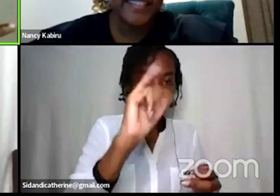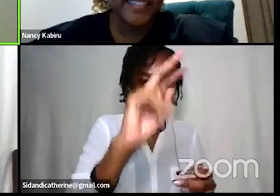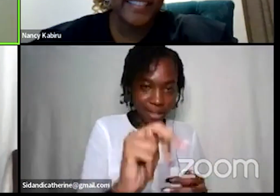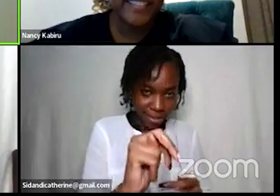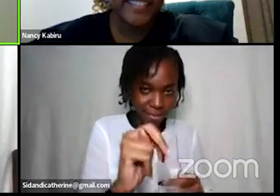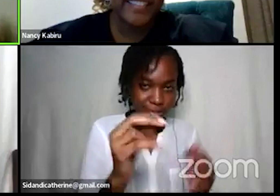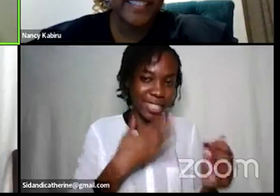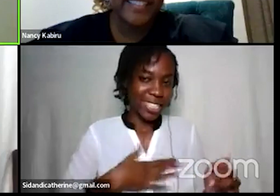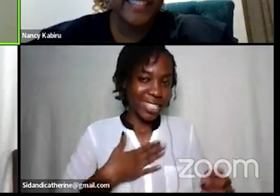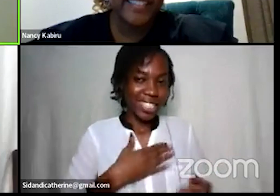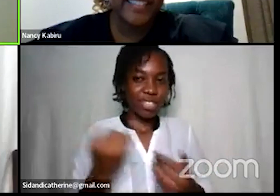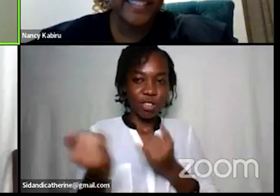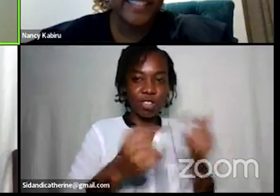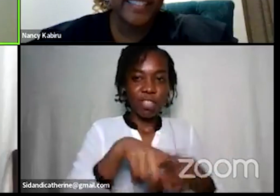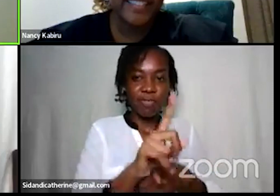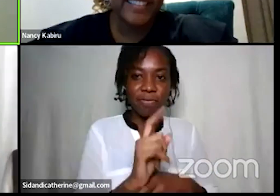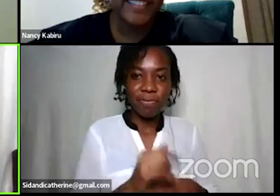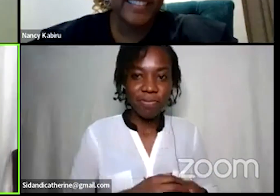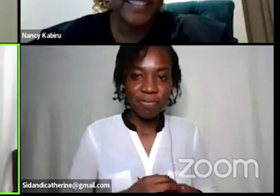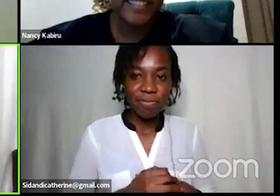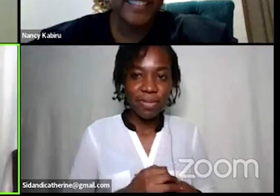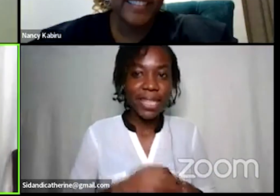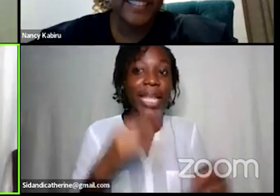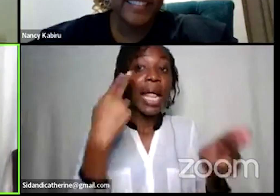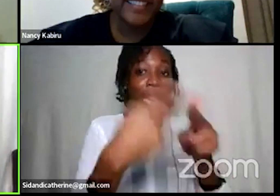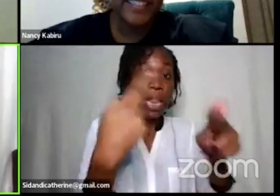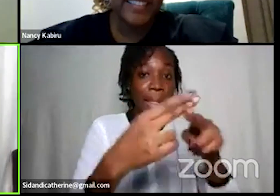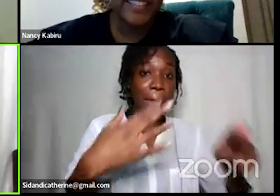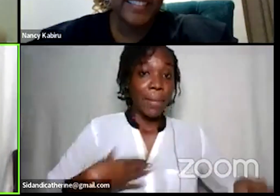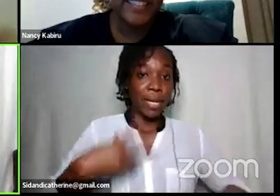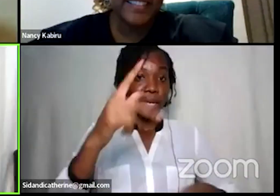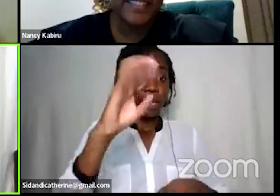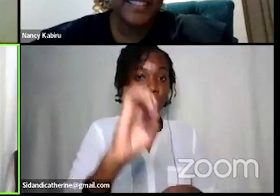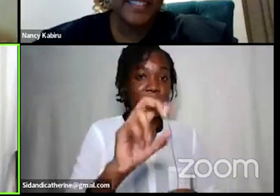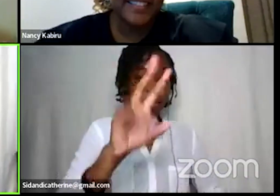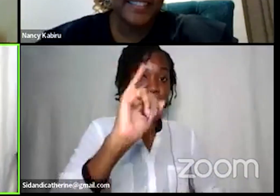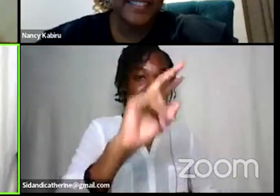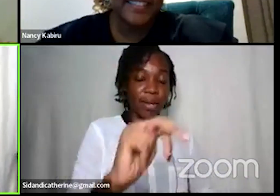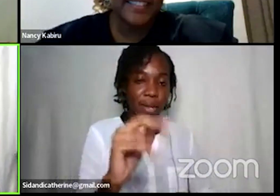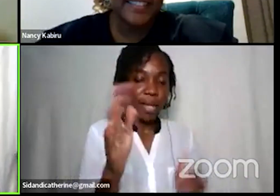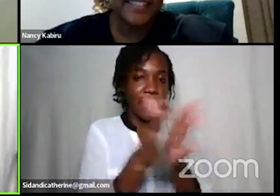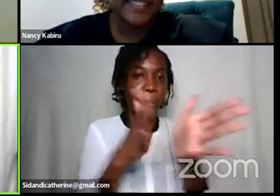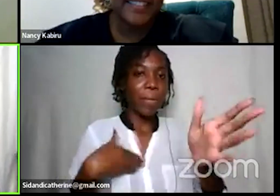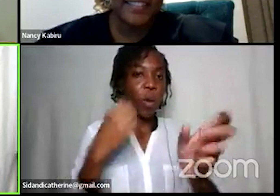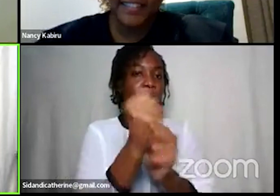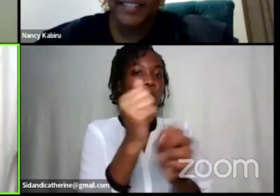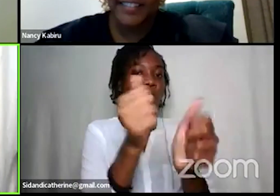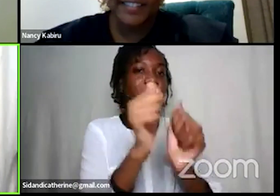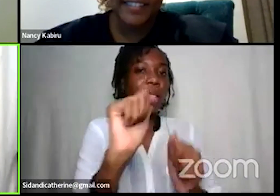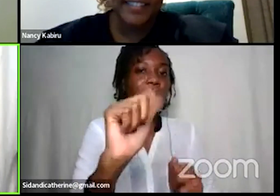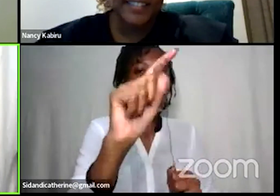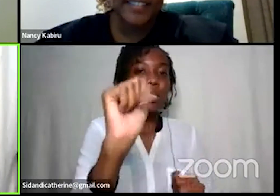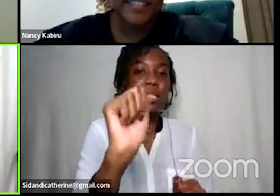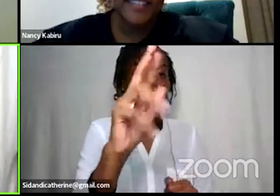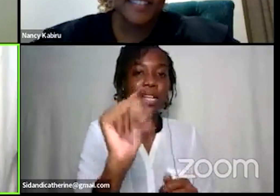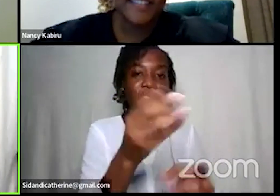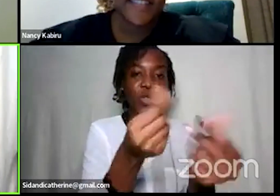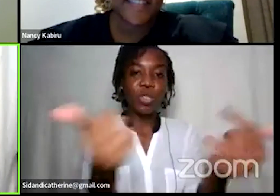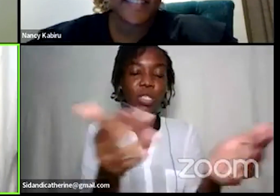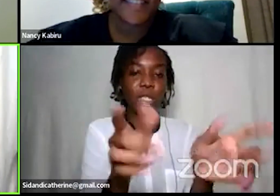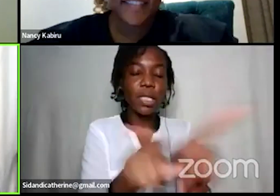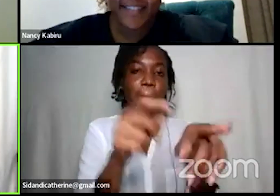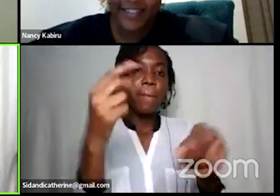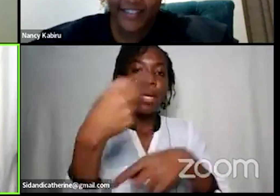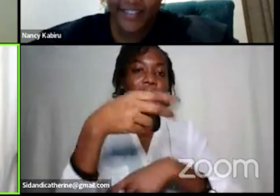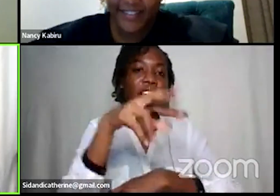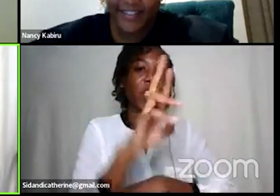yourself. And my name is Kevin Adipo. I work with Atara Solution as the